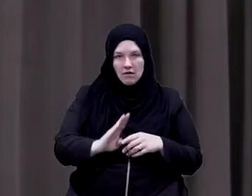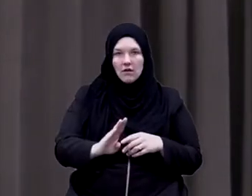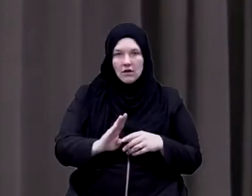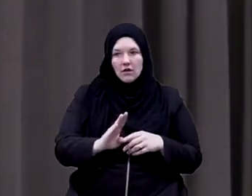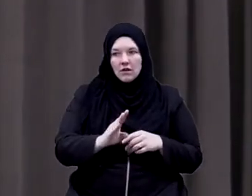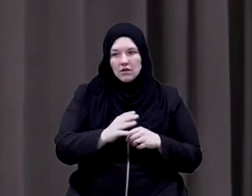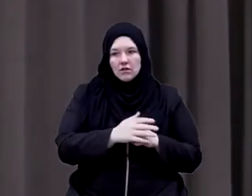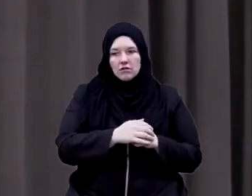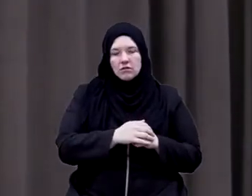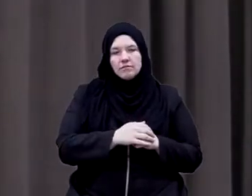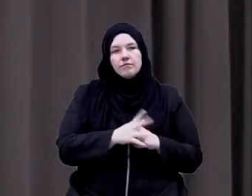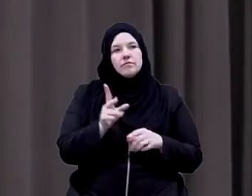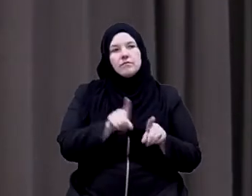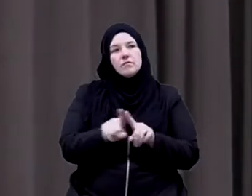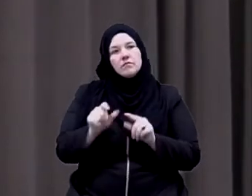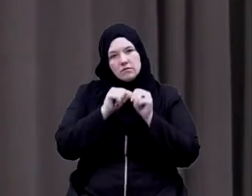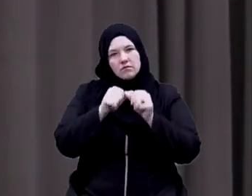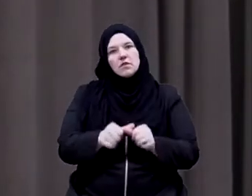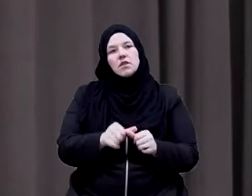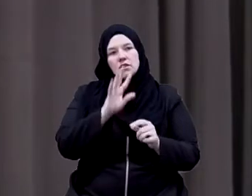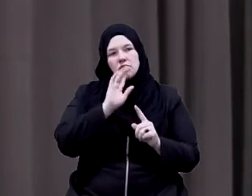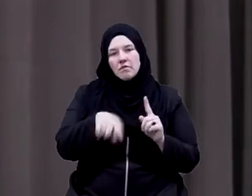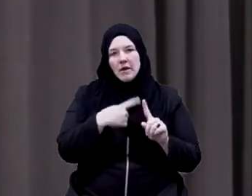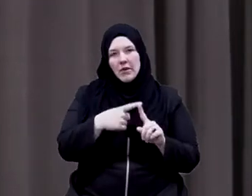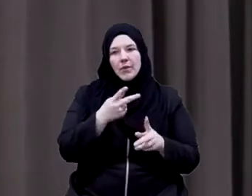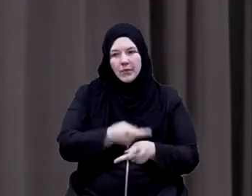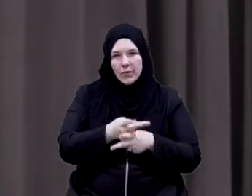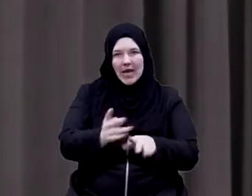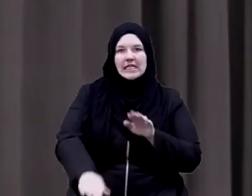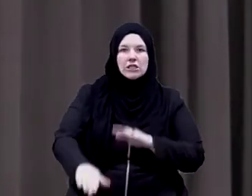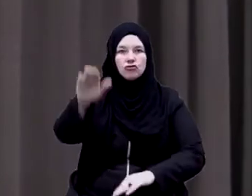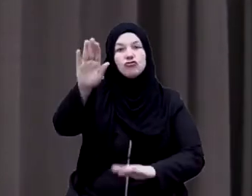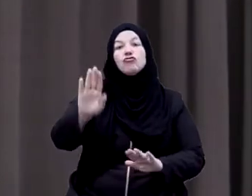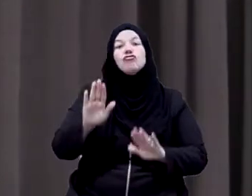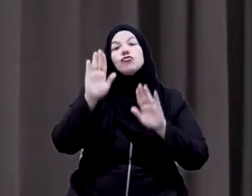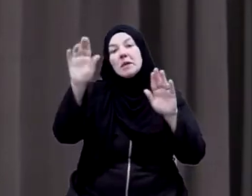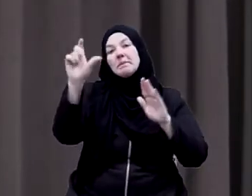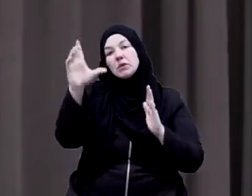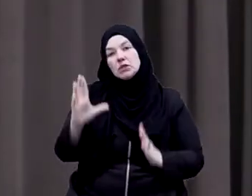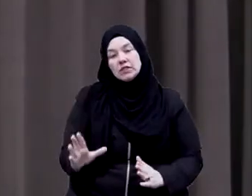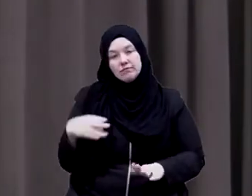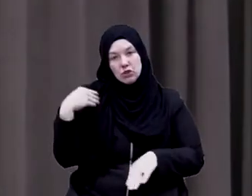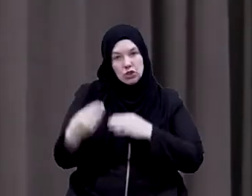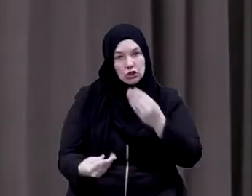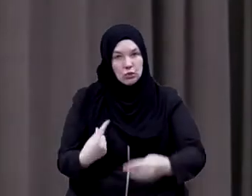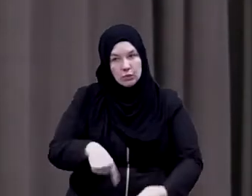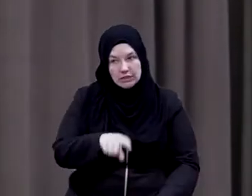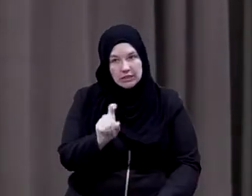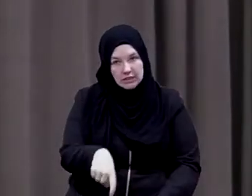So as we are continuing to talk about raising the great Muslim generation